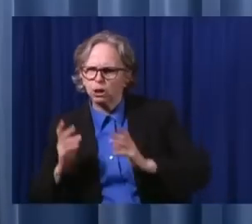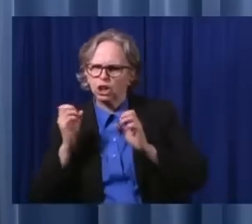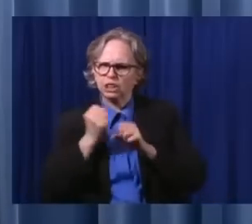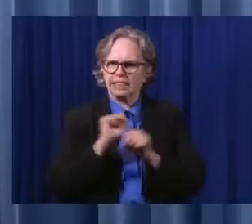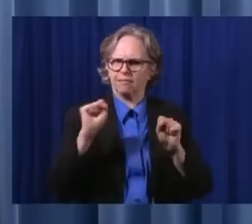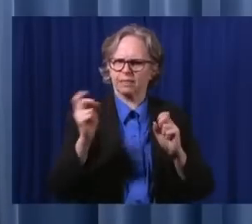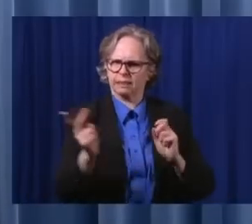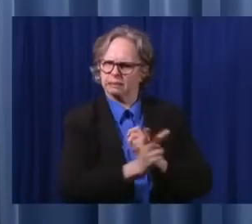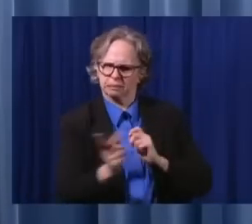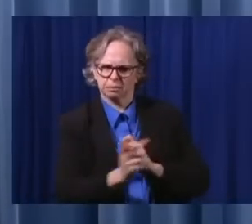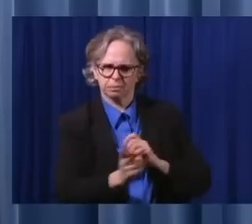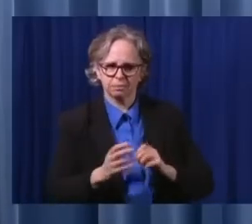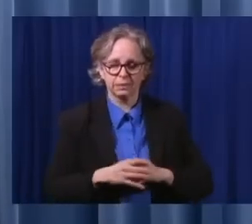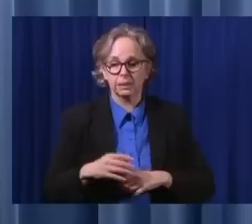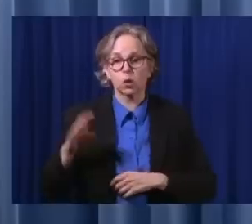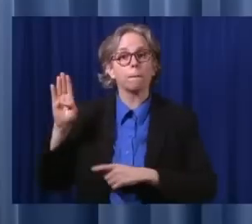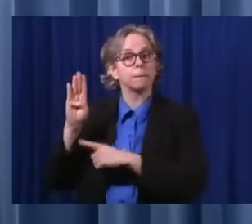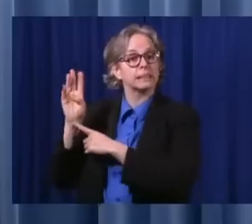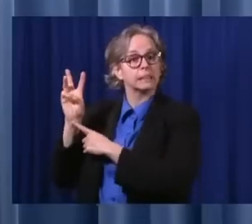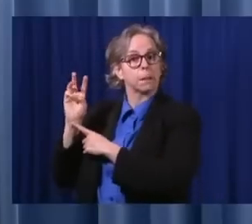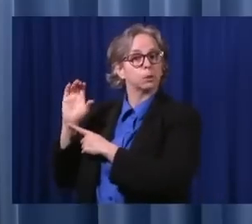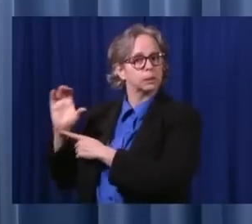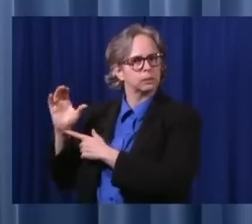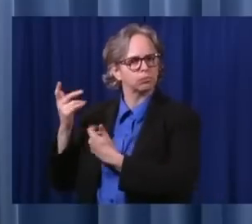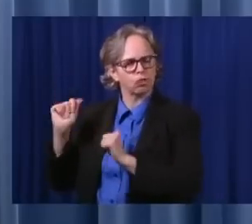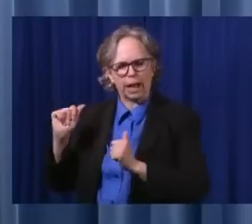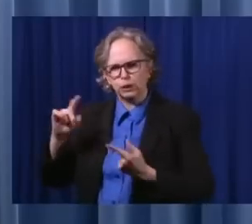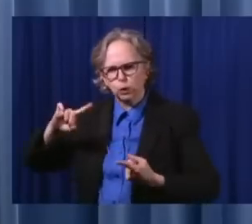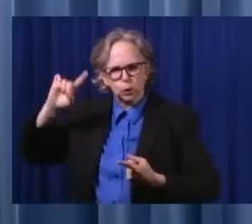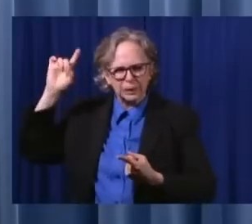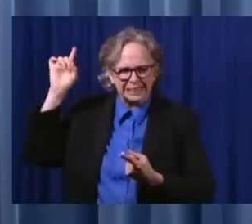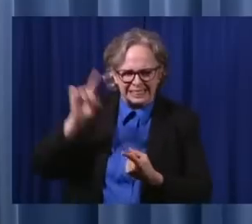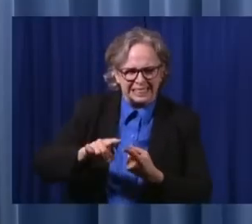and alleviate financial pressures on our Ohio businesses.